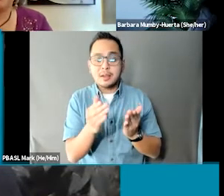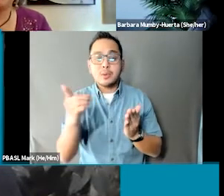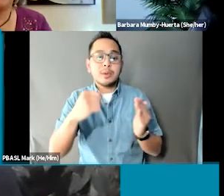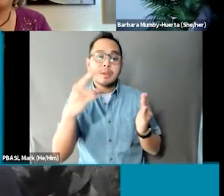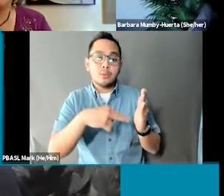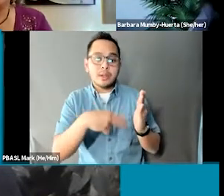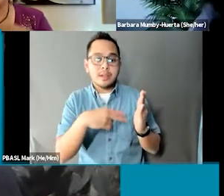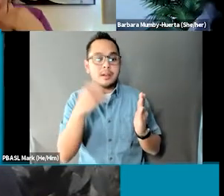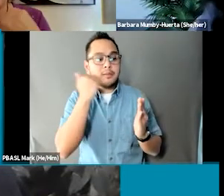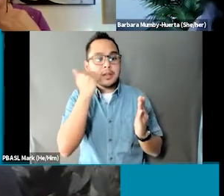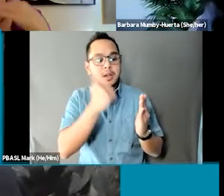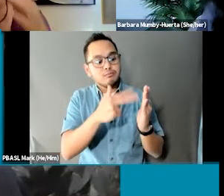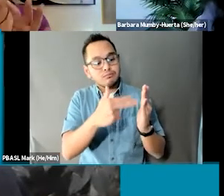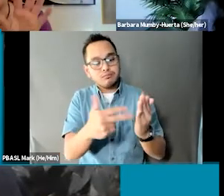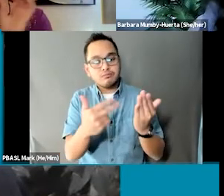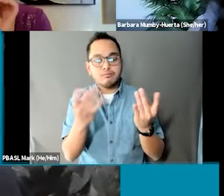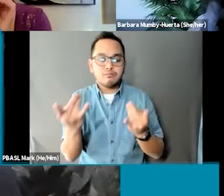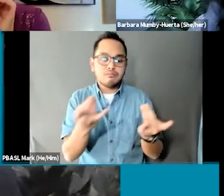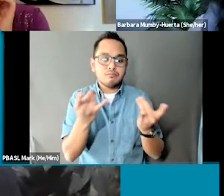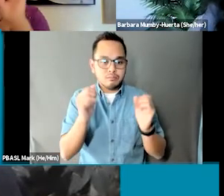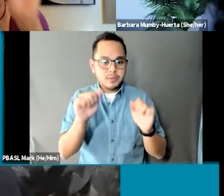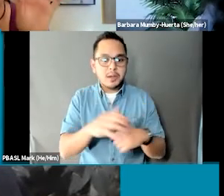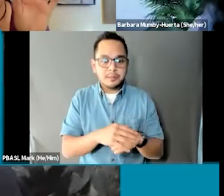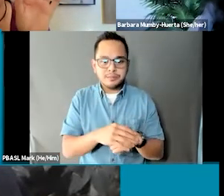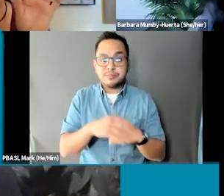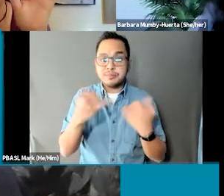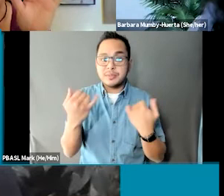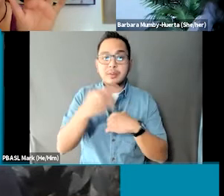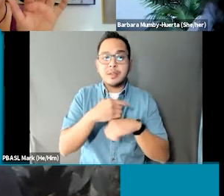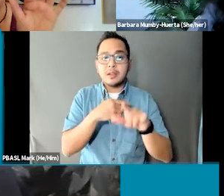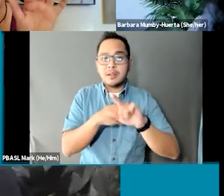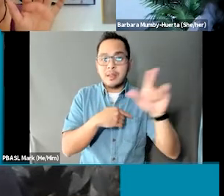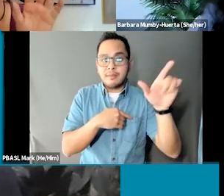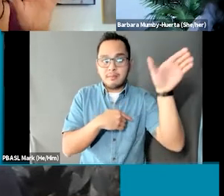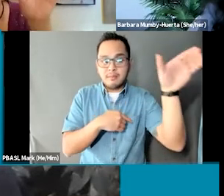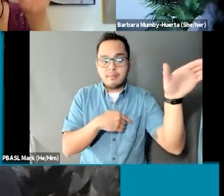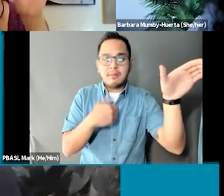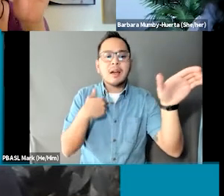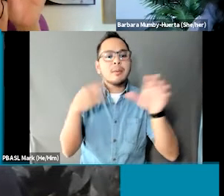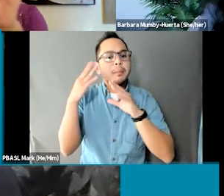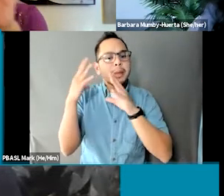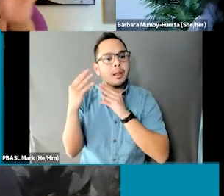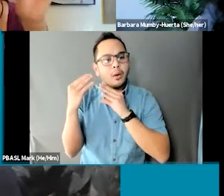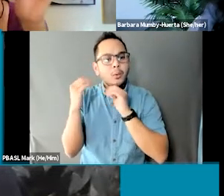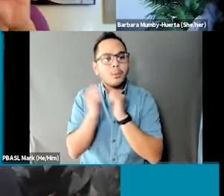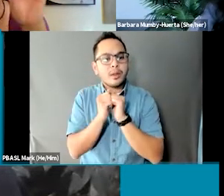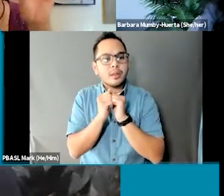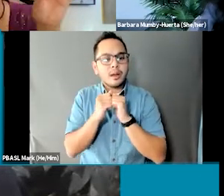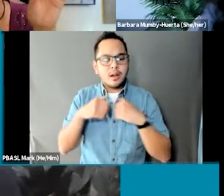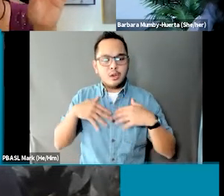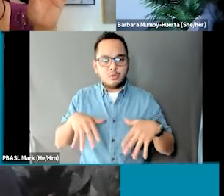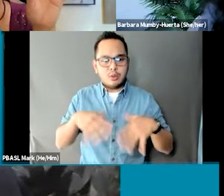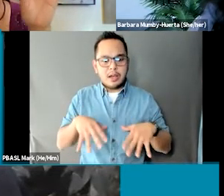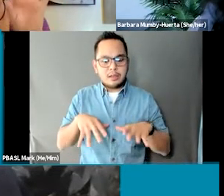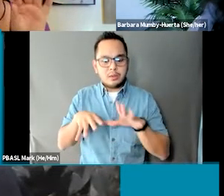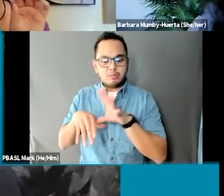daily basis. So right now, what we're looking at top left is a pillow with a dress going sideways to the